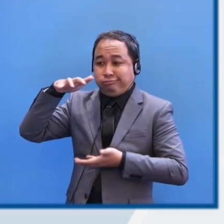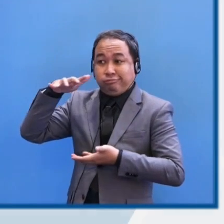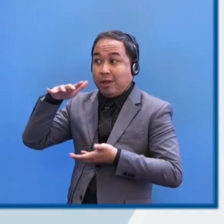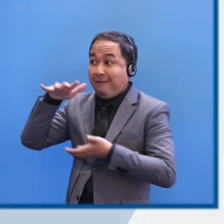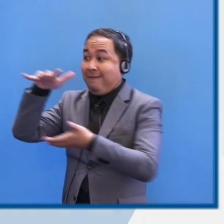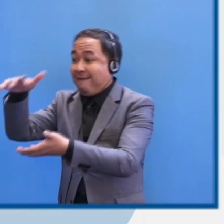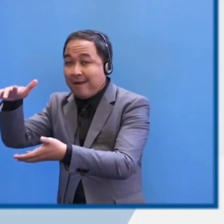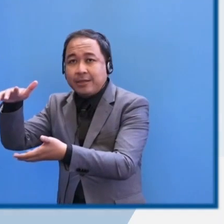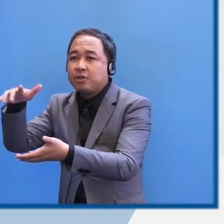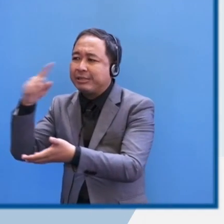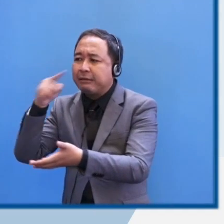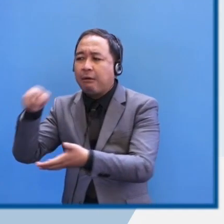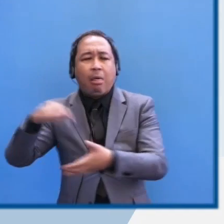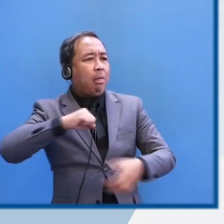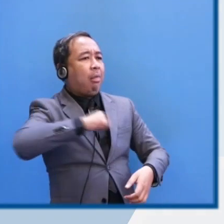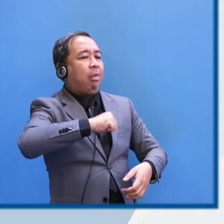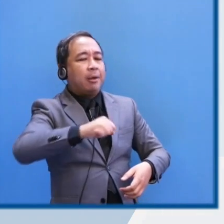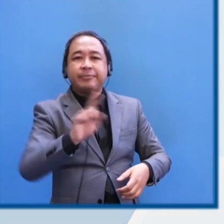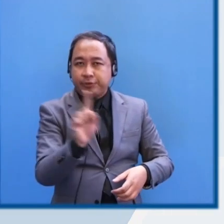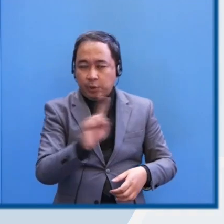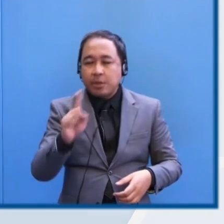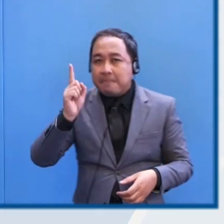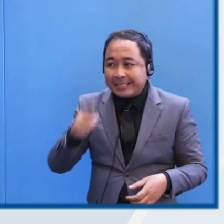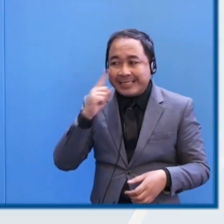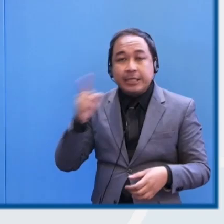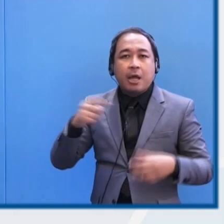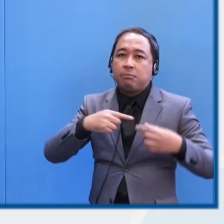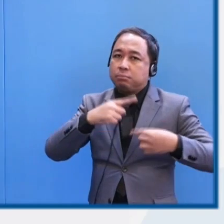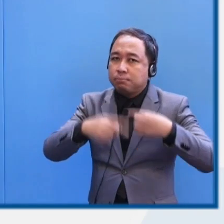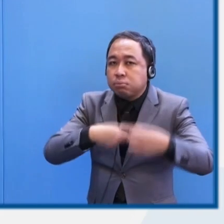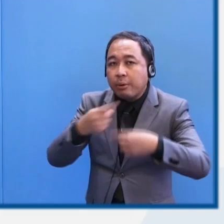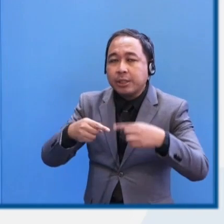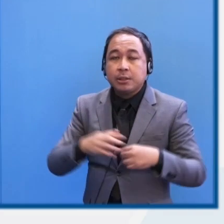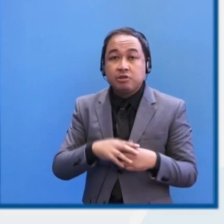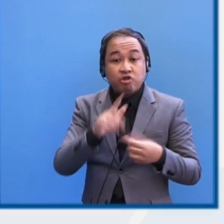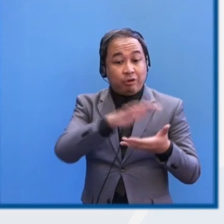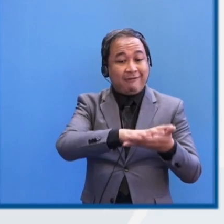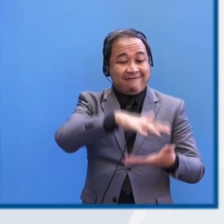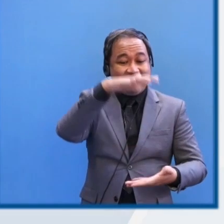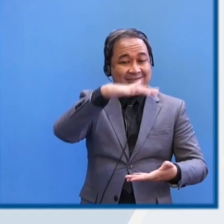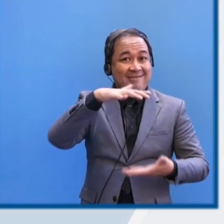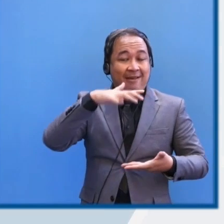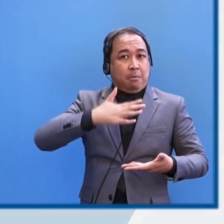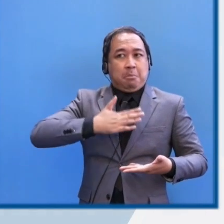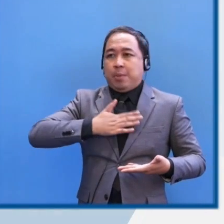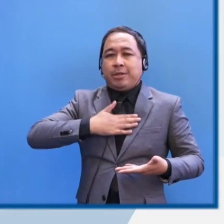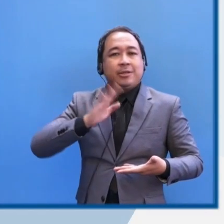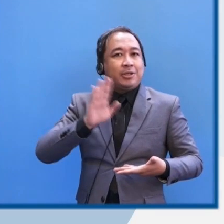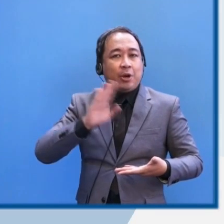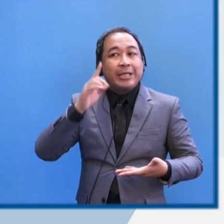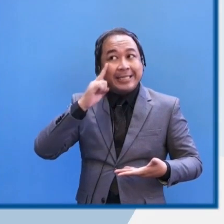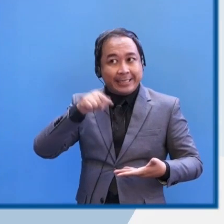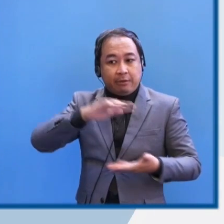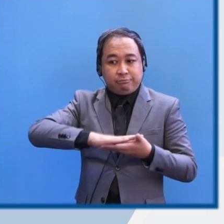only use my own data. So this is, I think, the approach. So the ownership, I think, is not touched by this breaking of